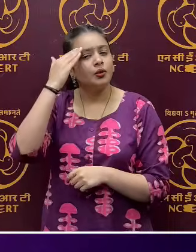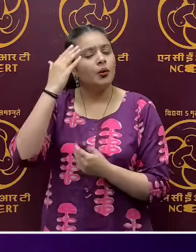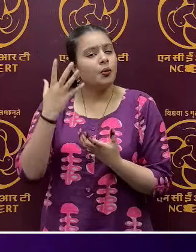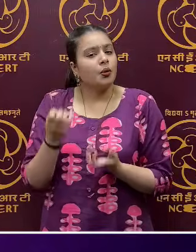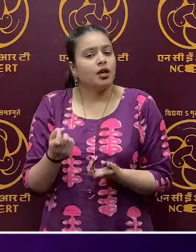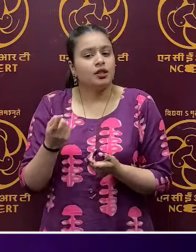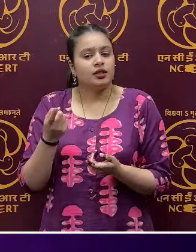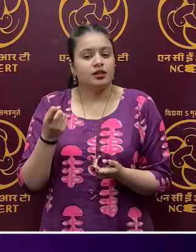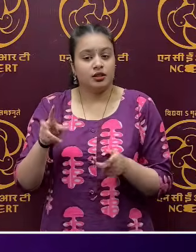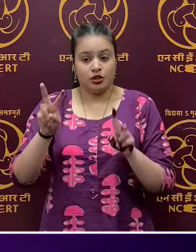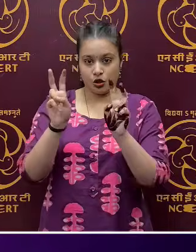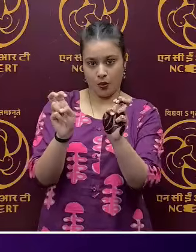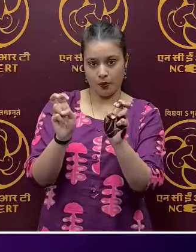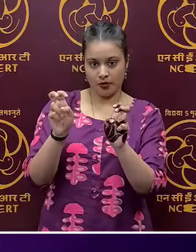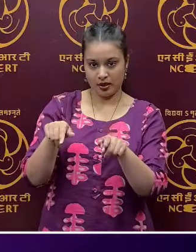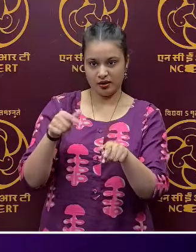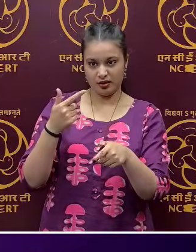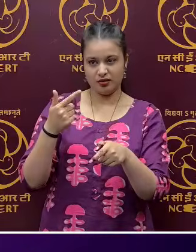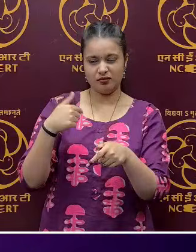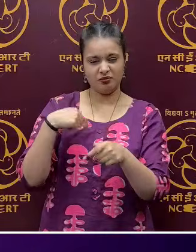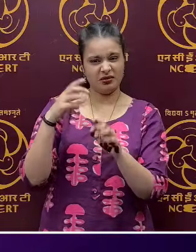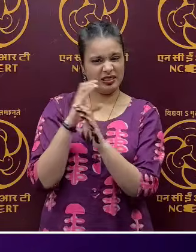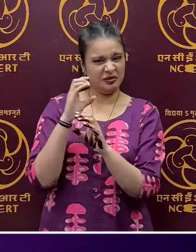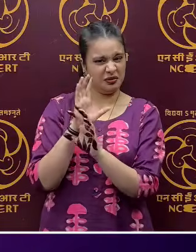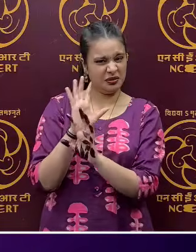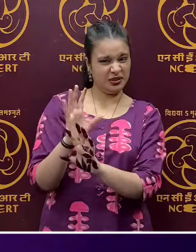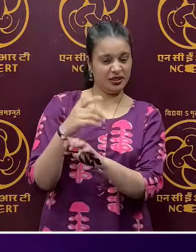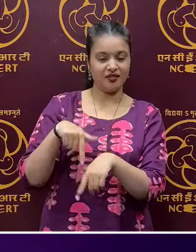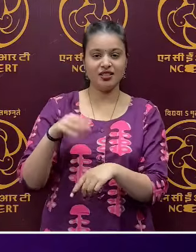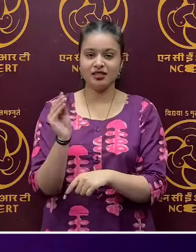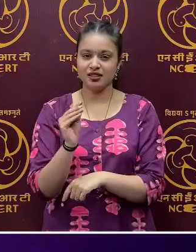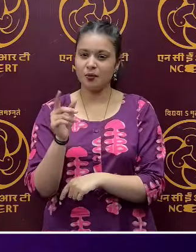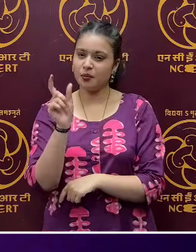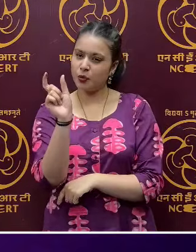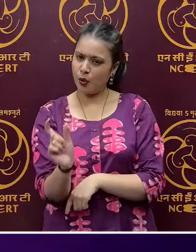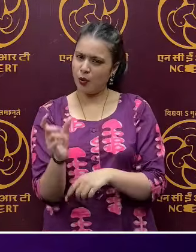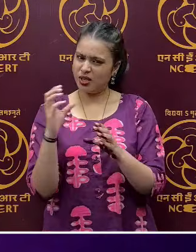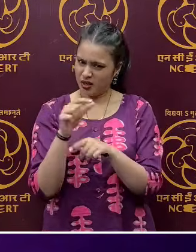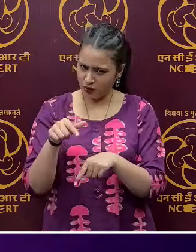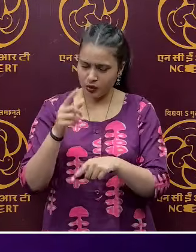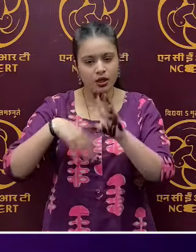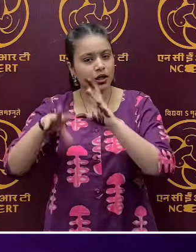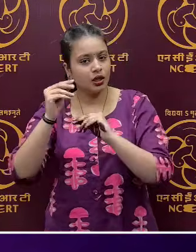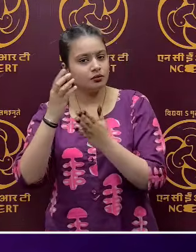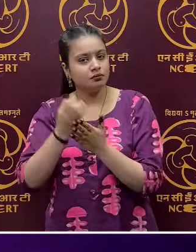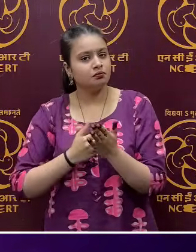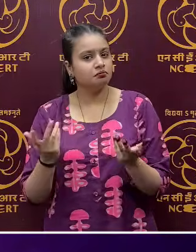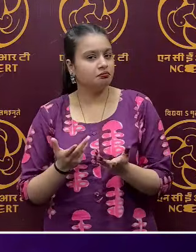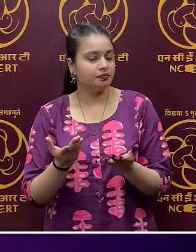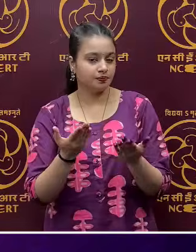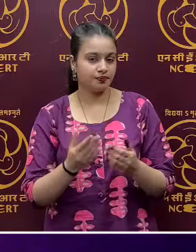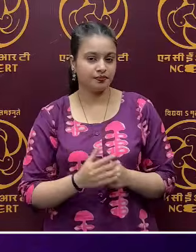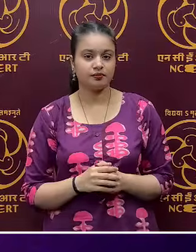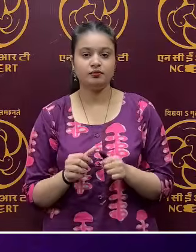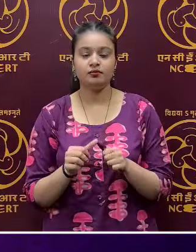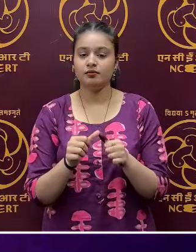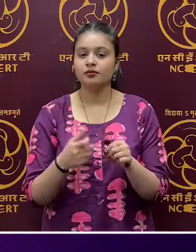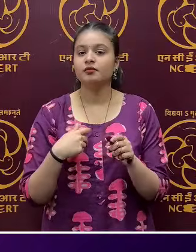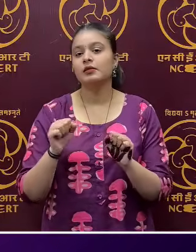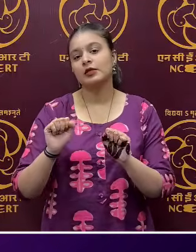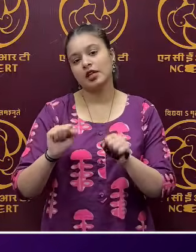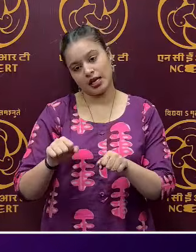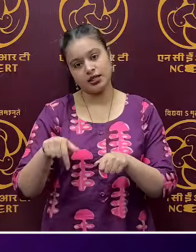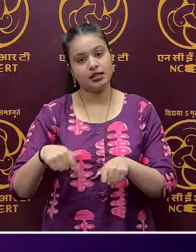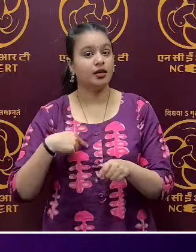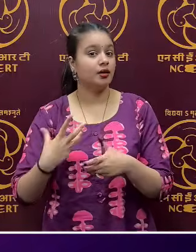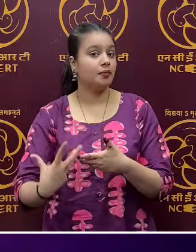that the topic is actually making me confused about the confused words. What are we going to learn in the session today? Sure. So this is